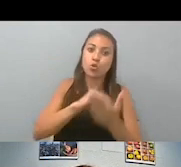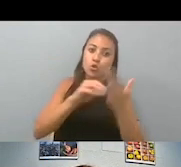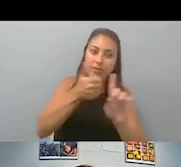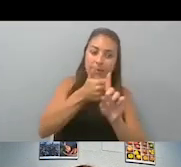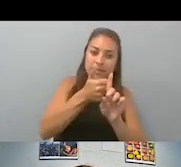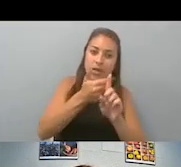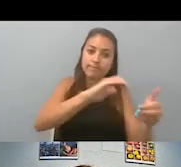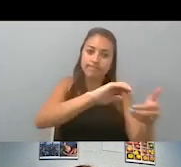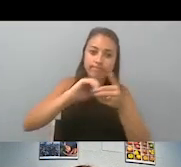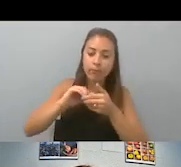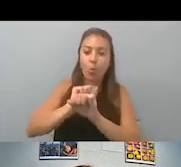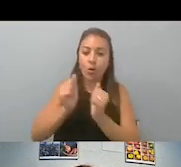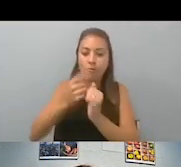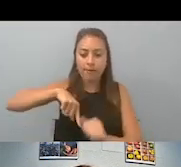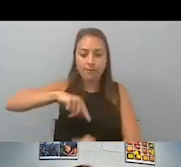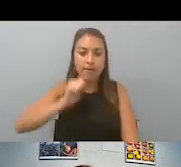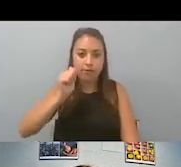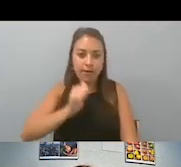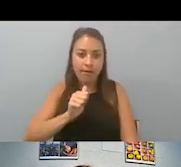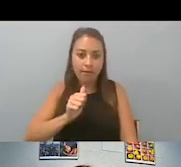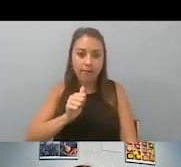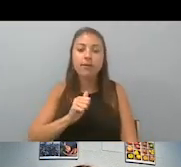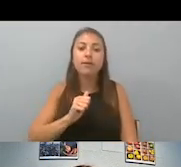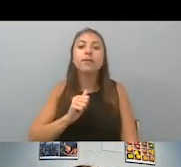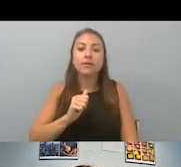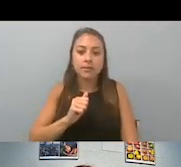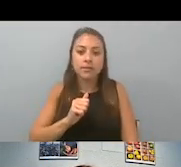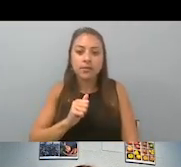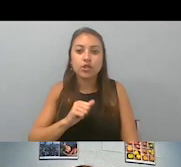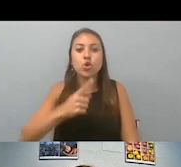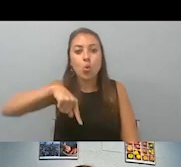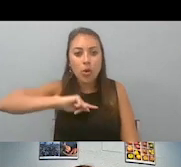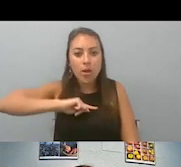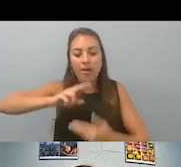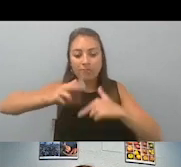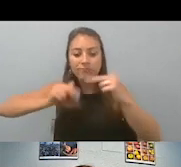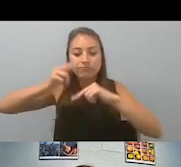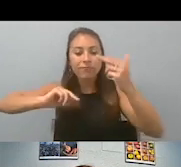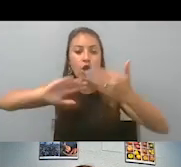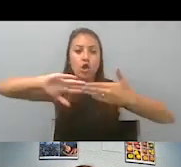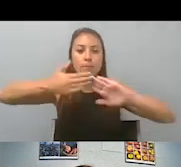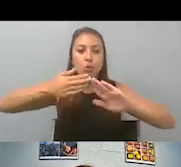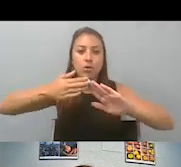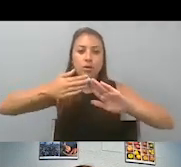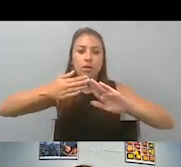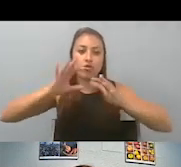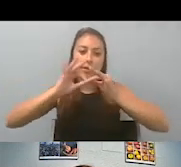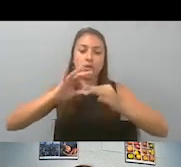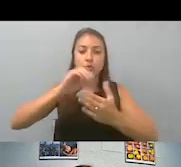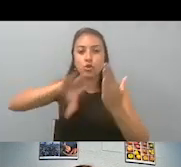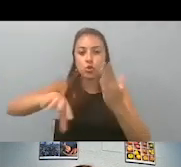of our program. And I think the community that's built around our student employment program